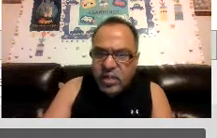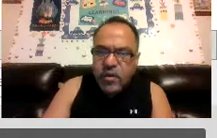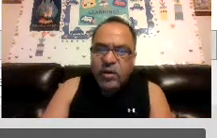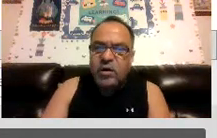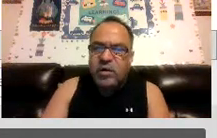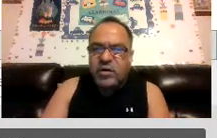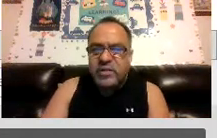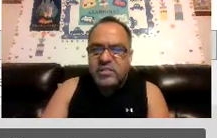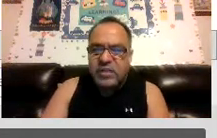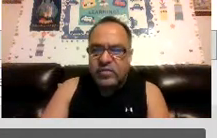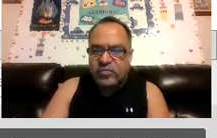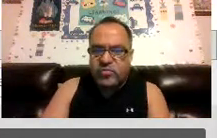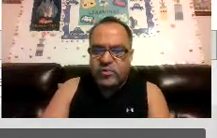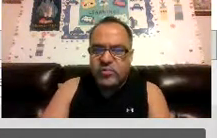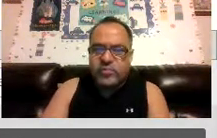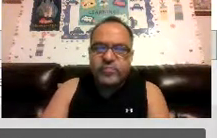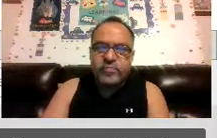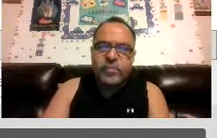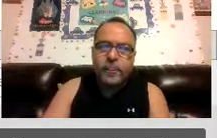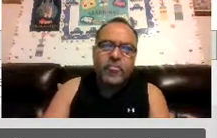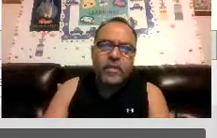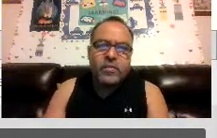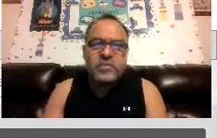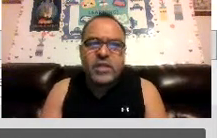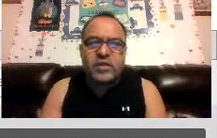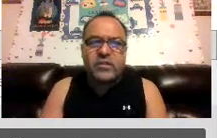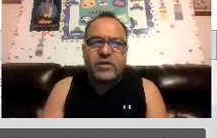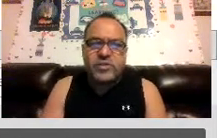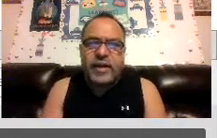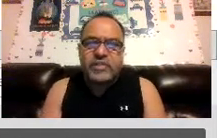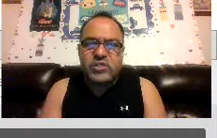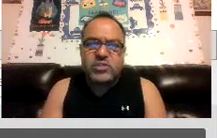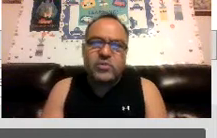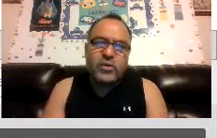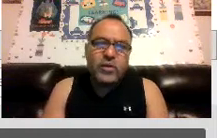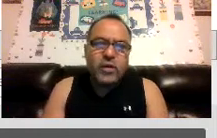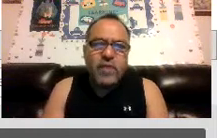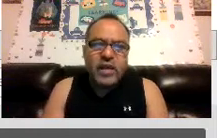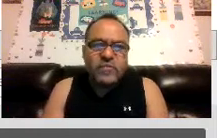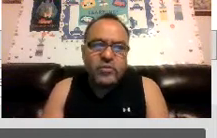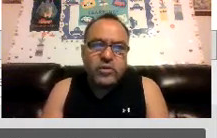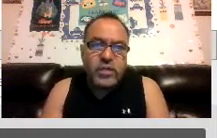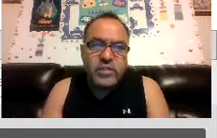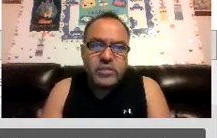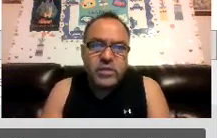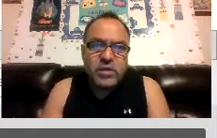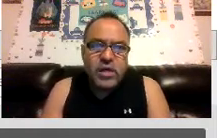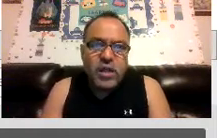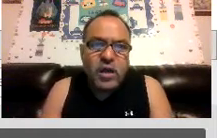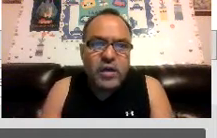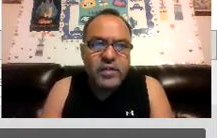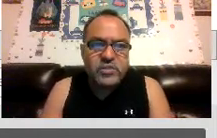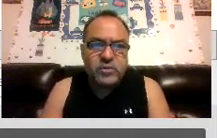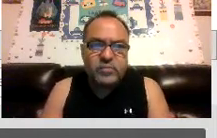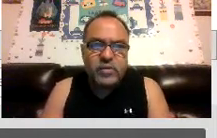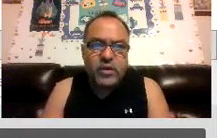protect him all his life. When Tella looked at her glassy stone, her mind filled with questions. How